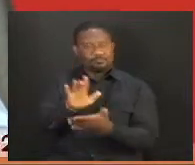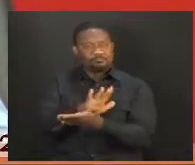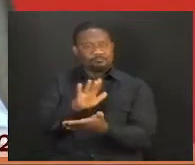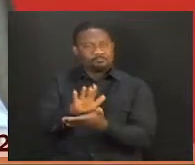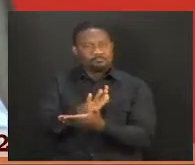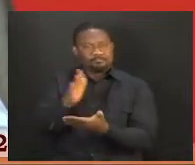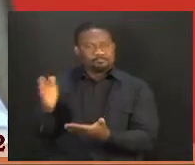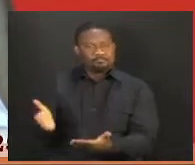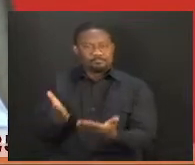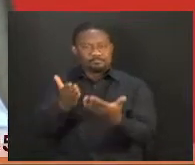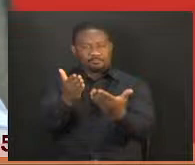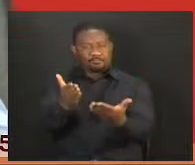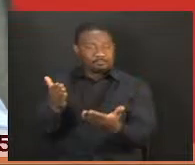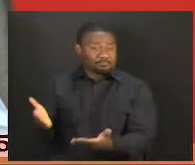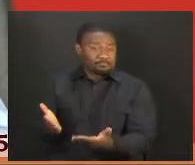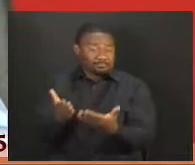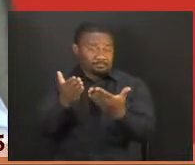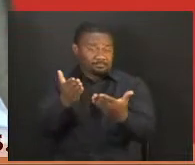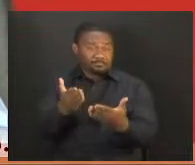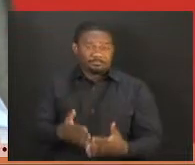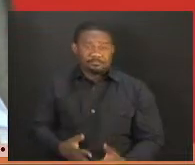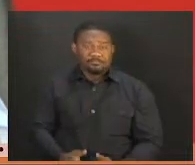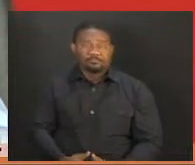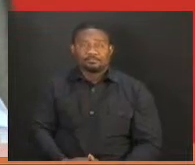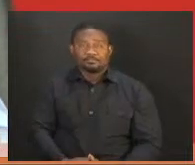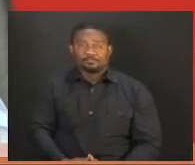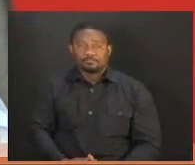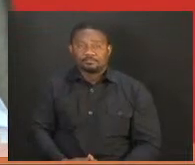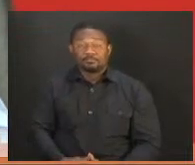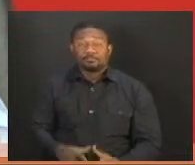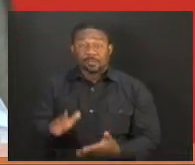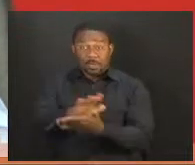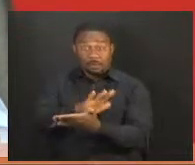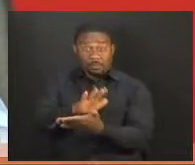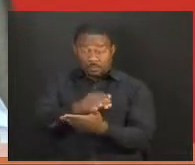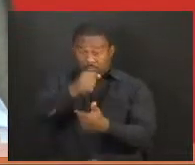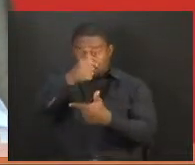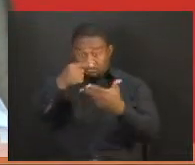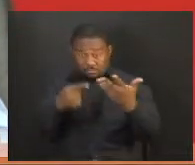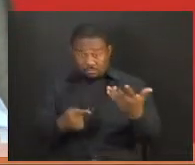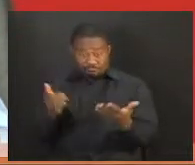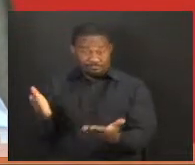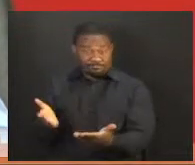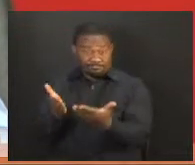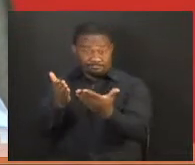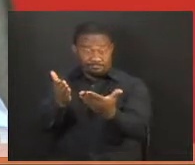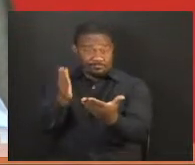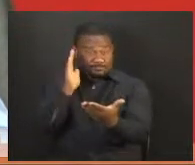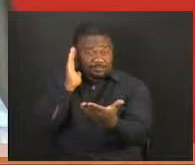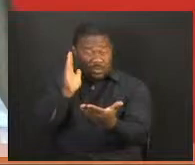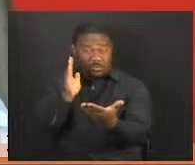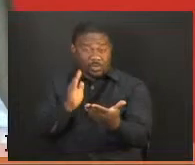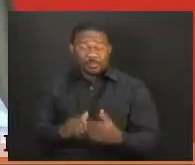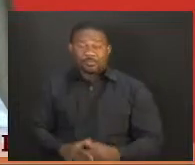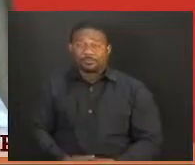presentation of papers. The following papers to be presented.